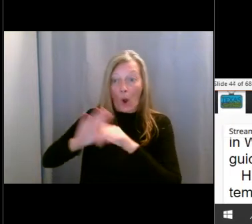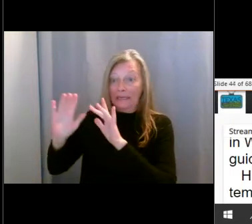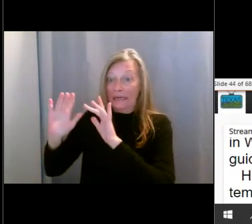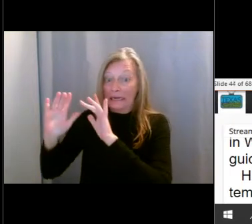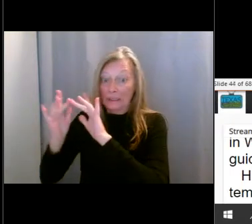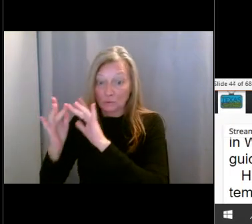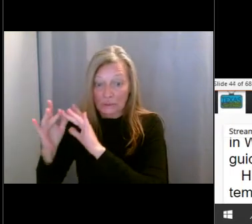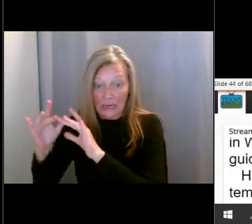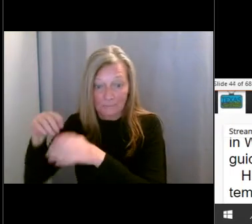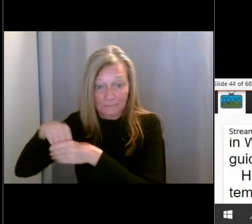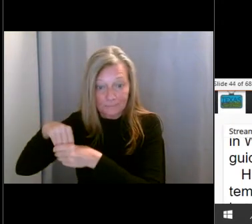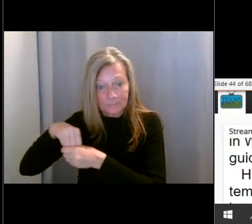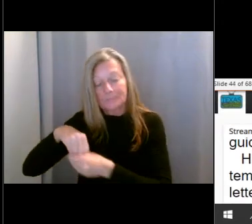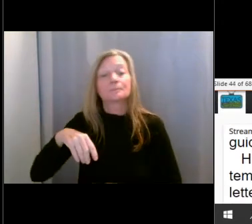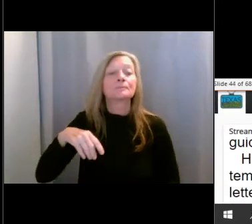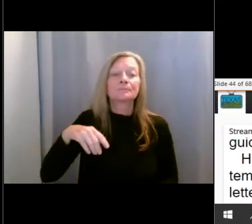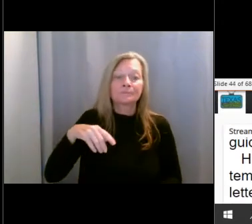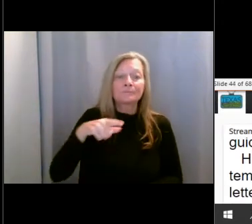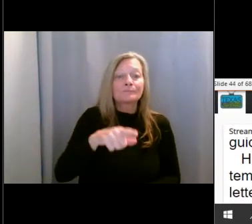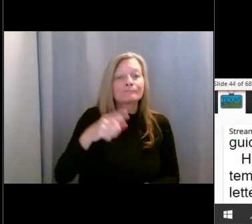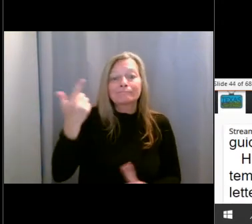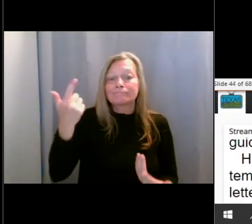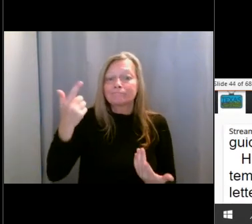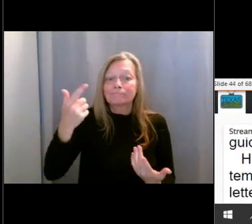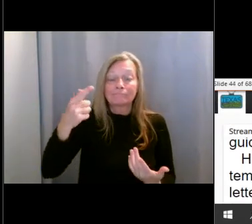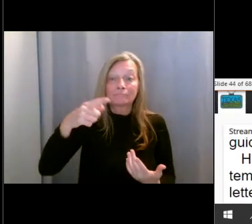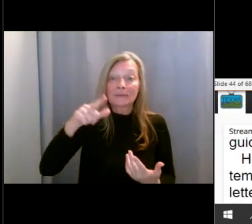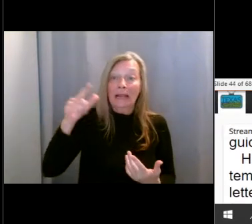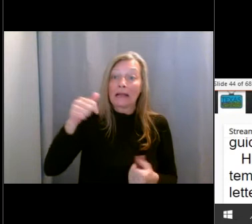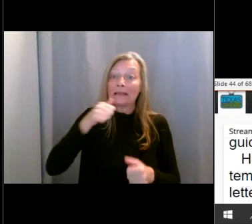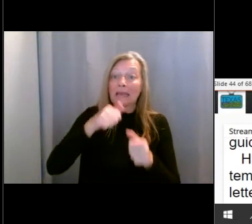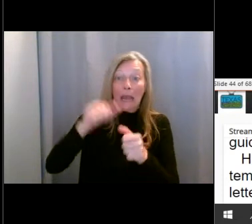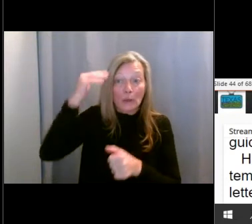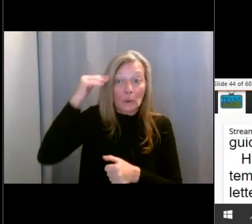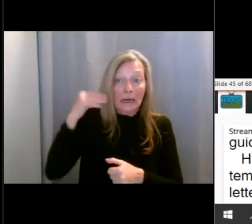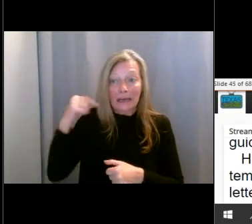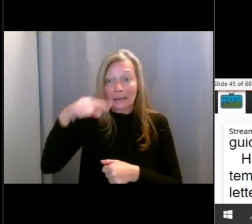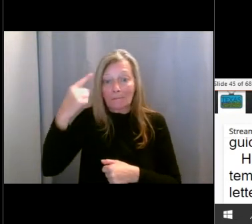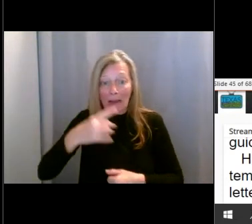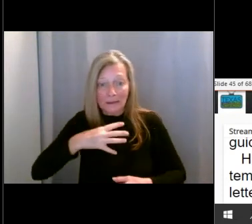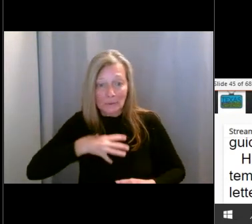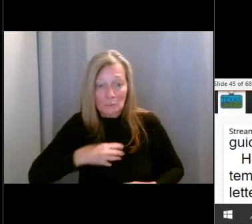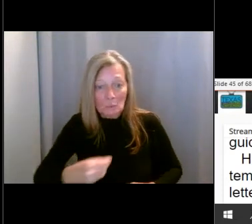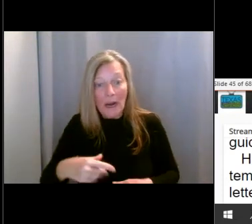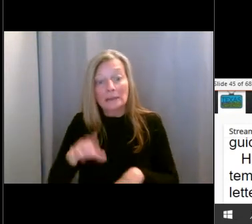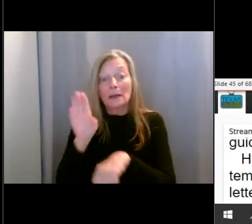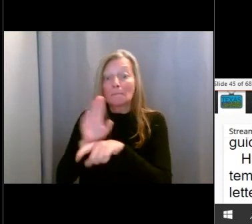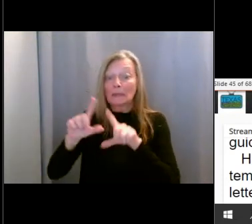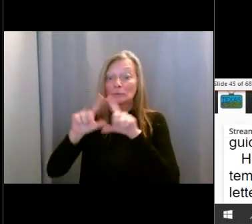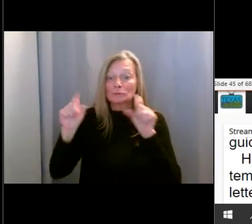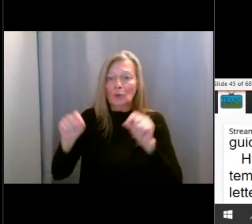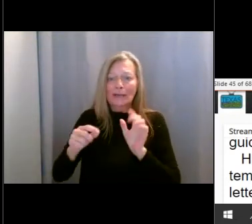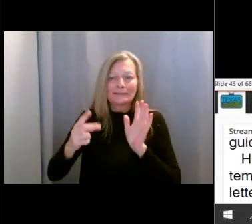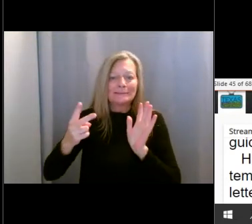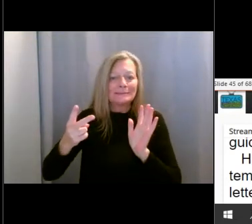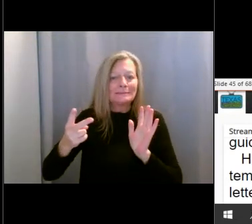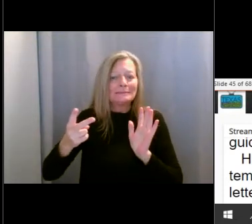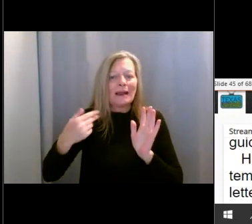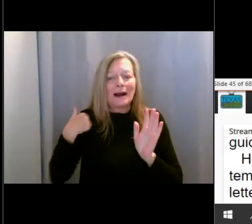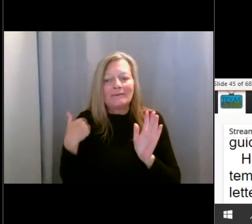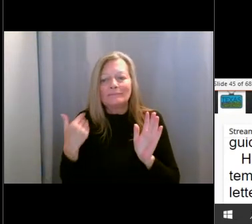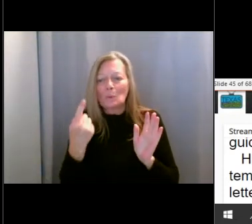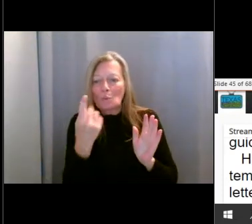white, business cards with single and one color and double lines. And then there's